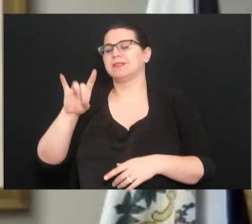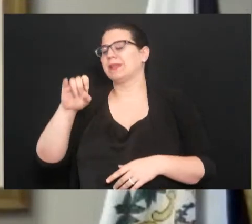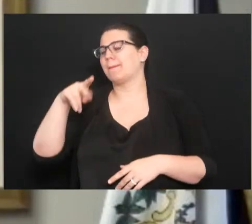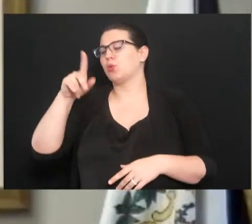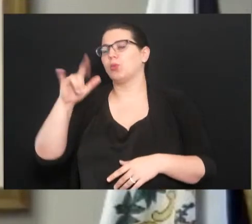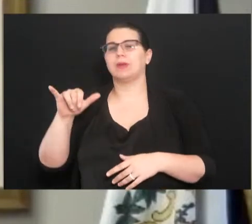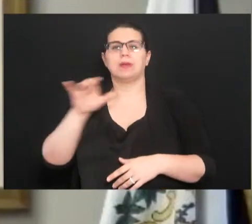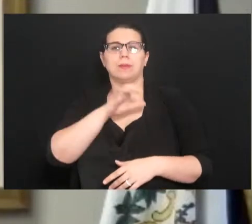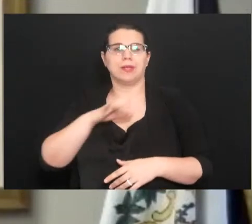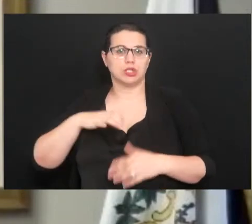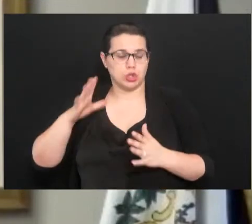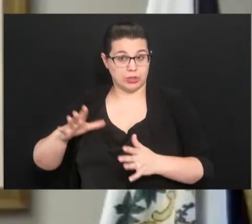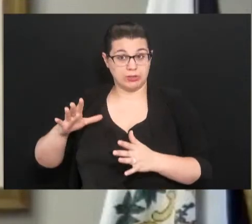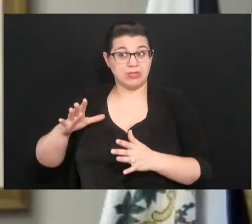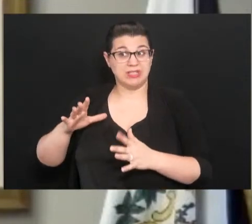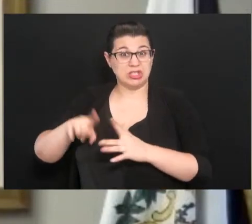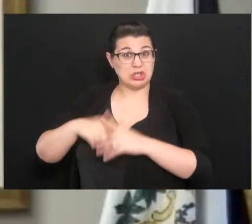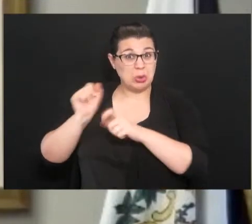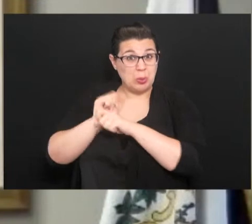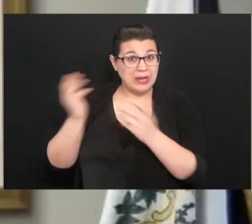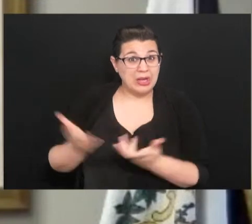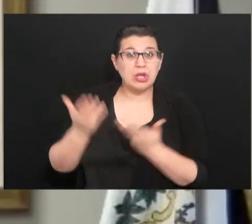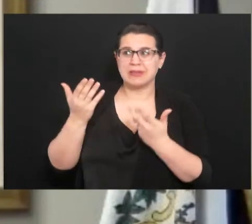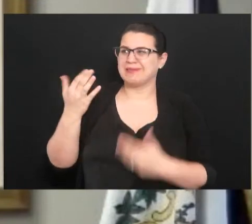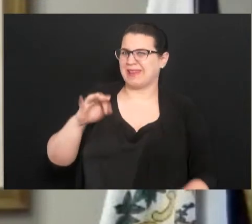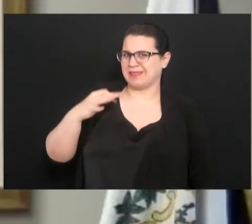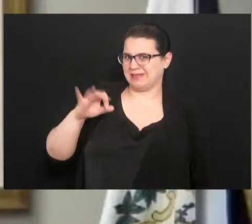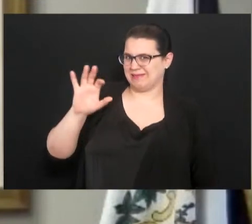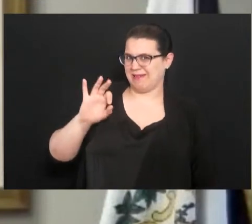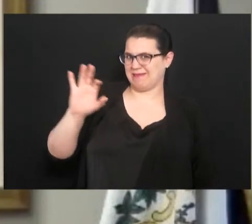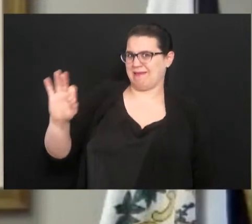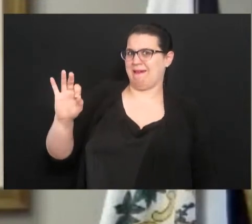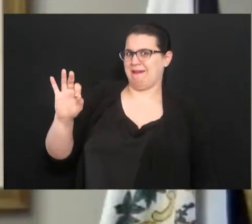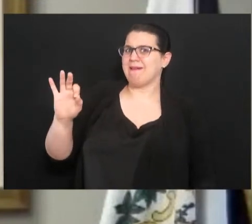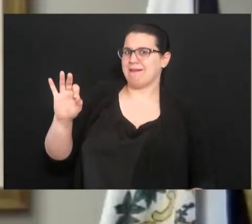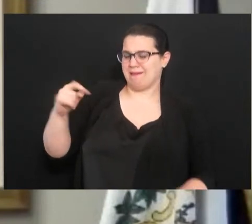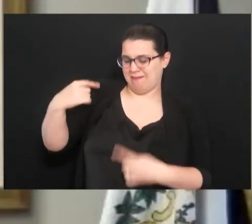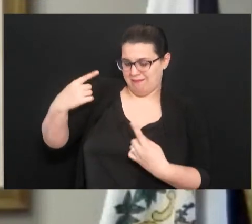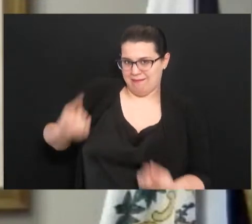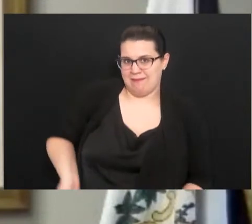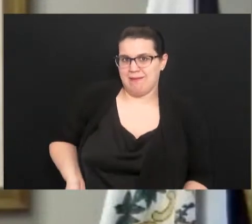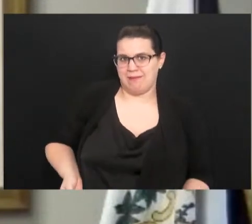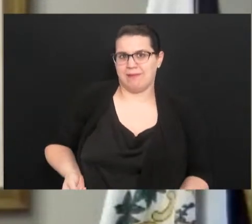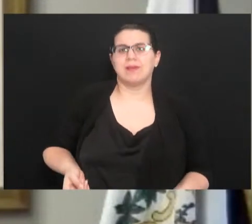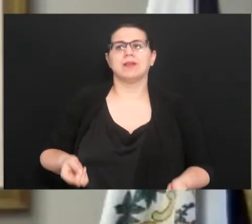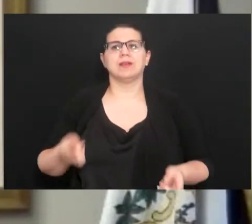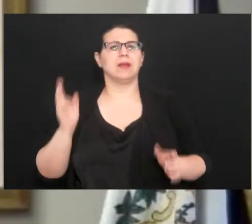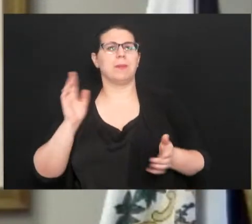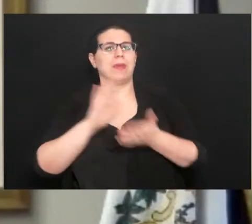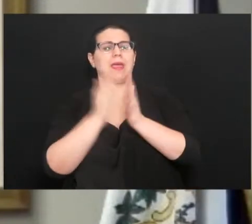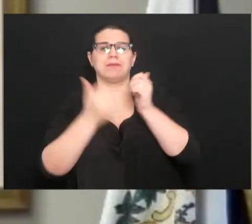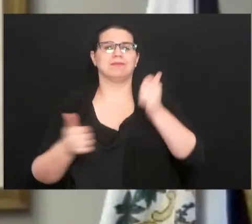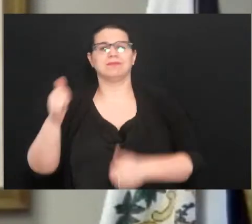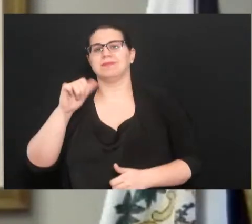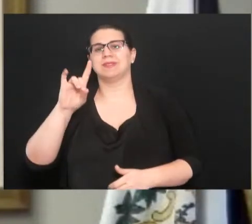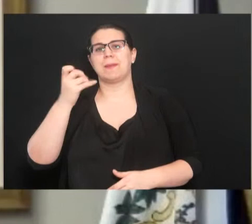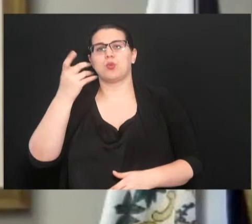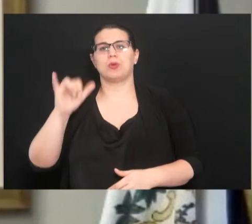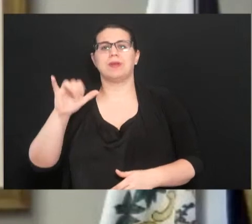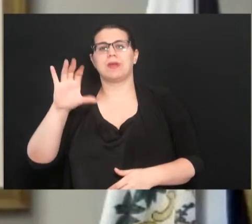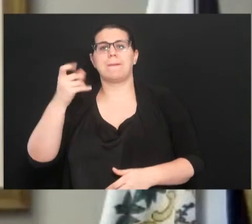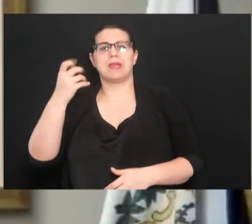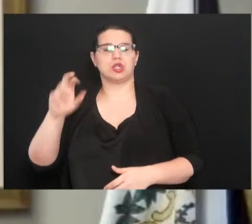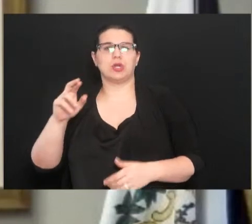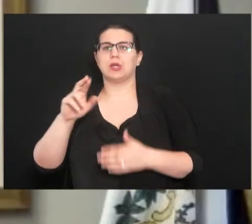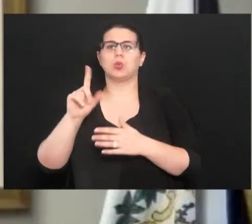Bureau of Public Health since 1999 and became deputy commissioner for health protection in 2018. I can't